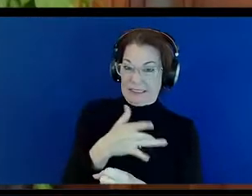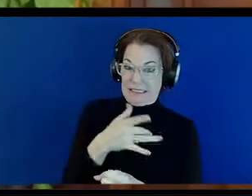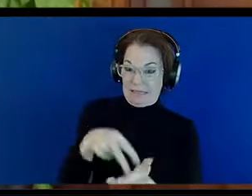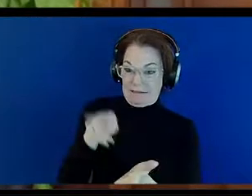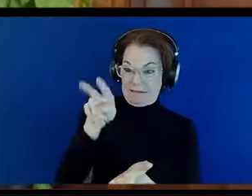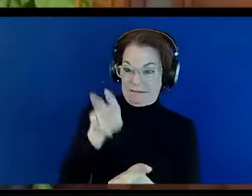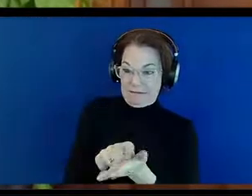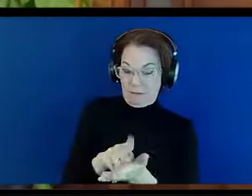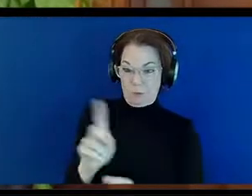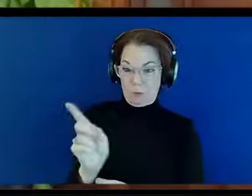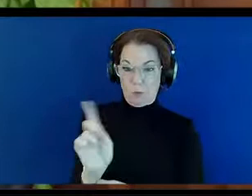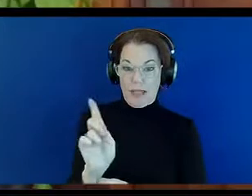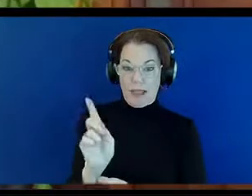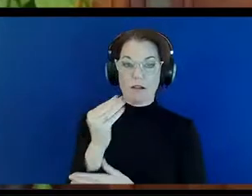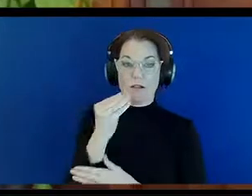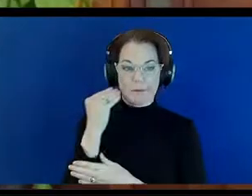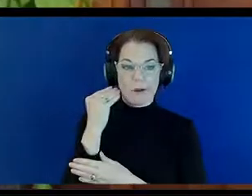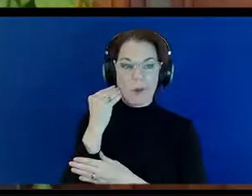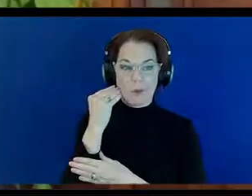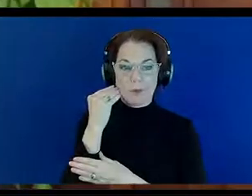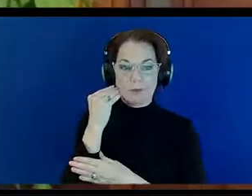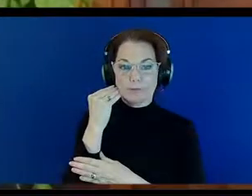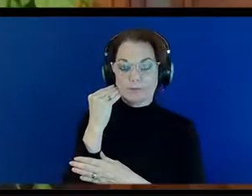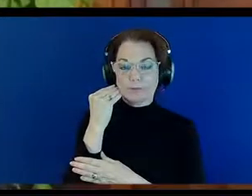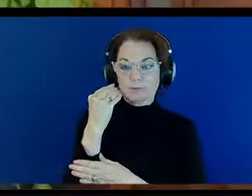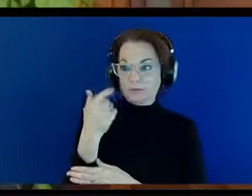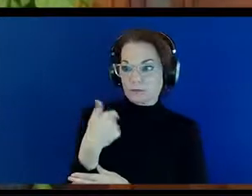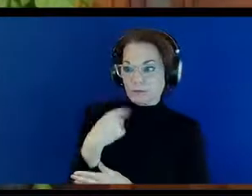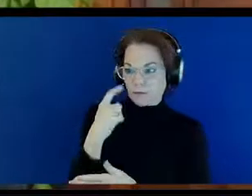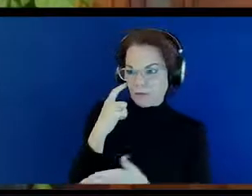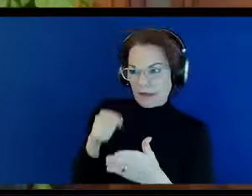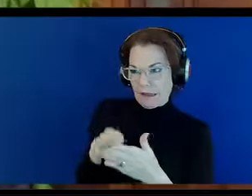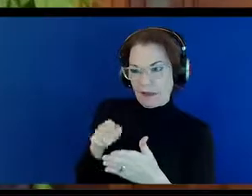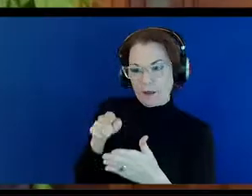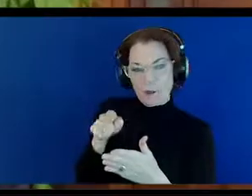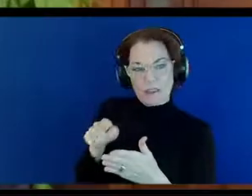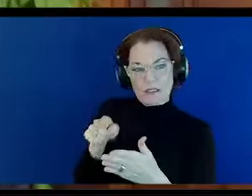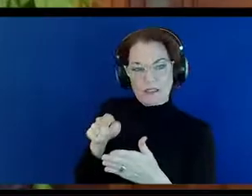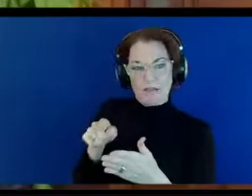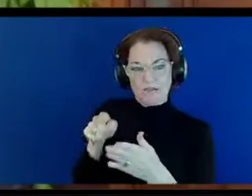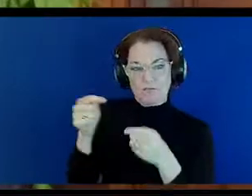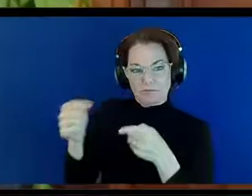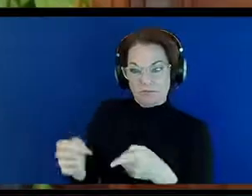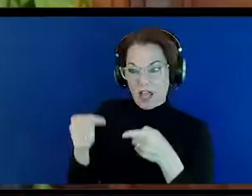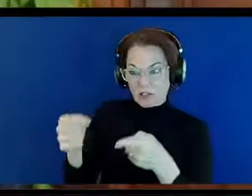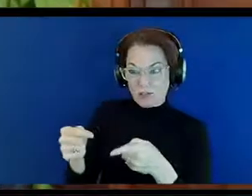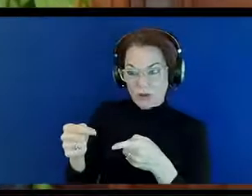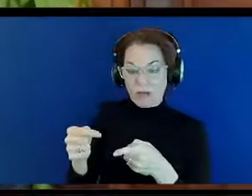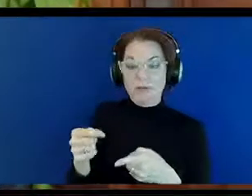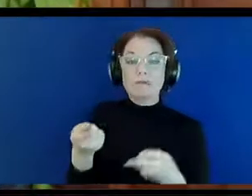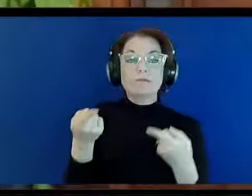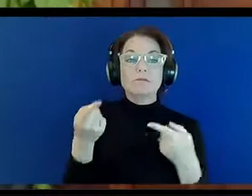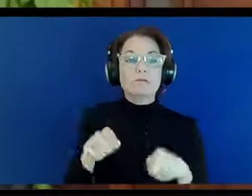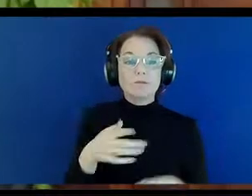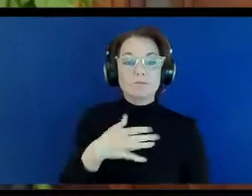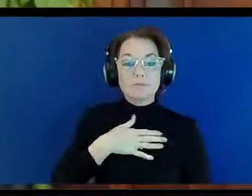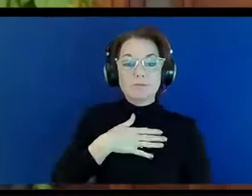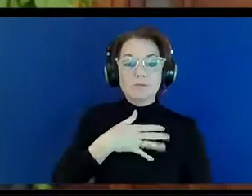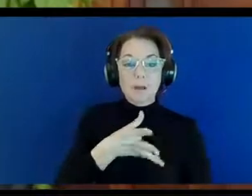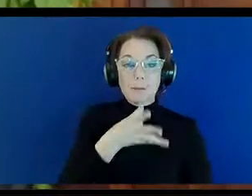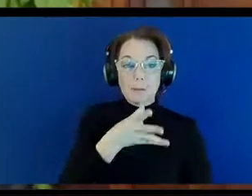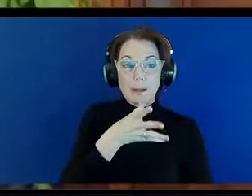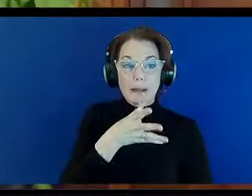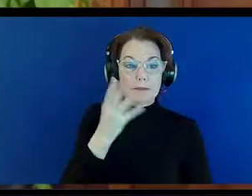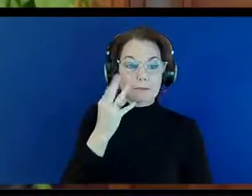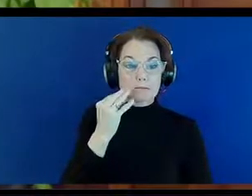occur within the home. I witnessed the struggles that accompany a fall firsthand when my mother experienced a